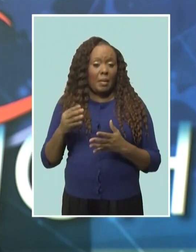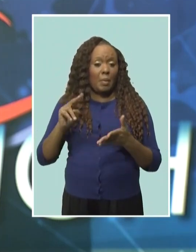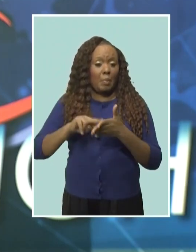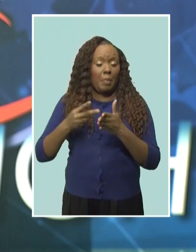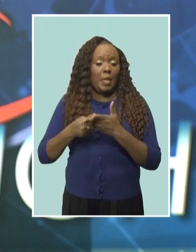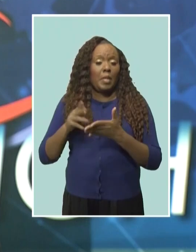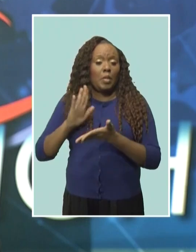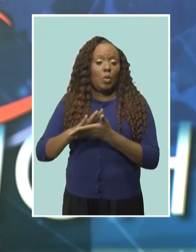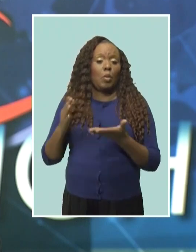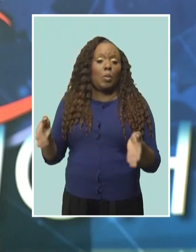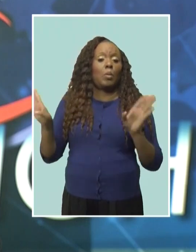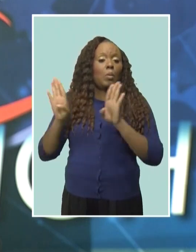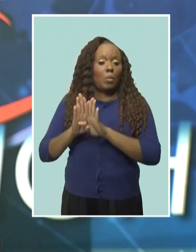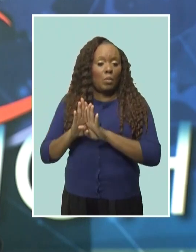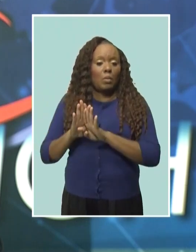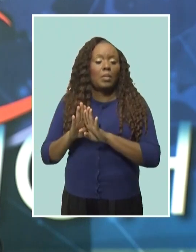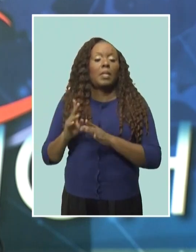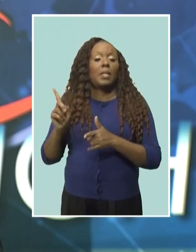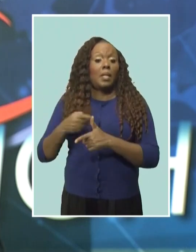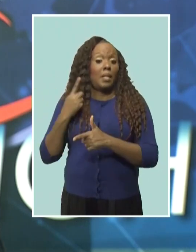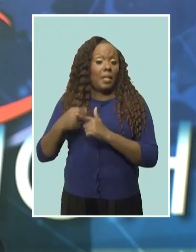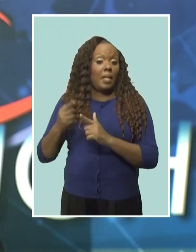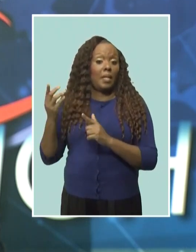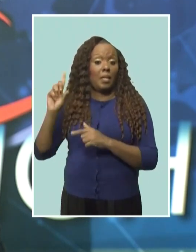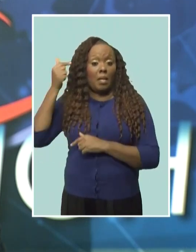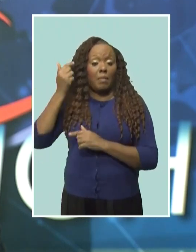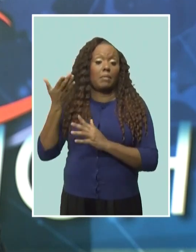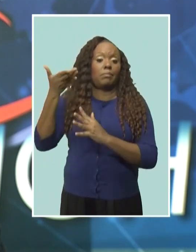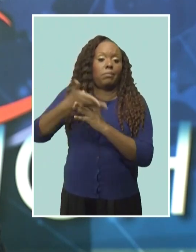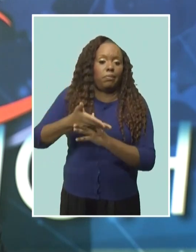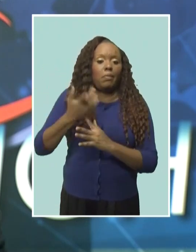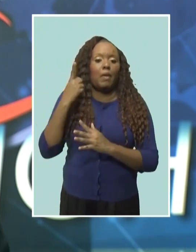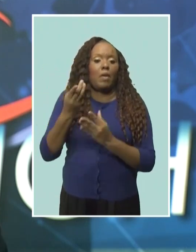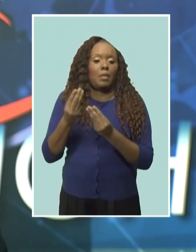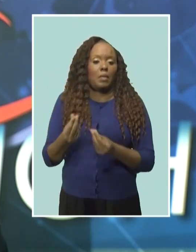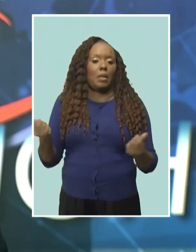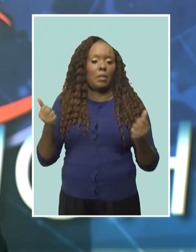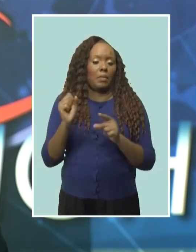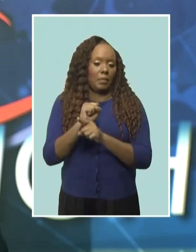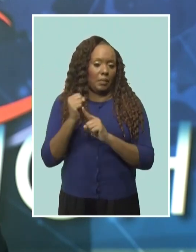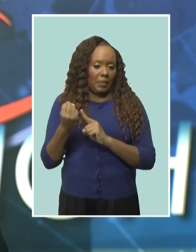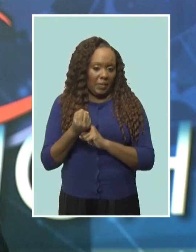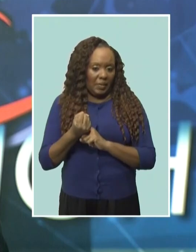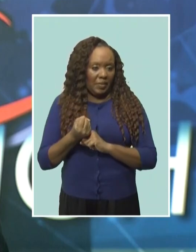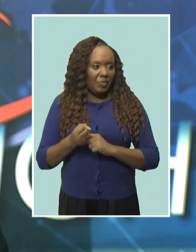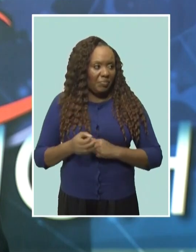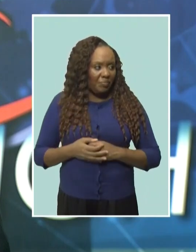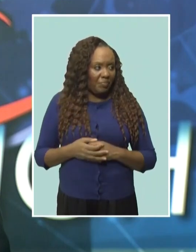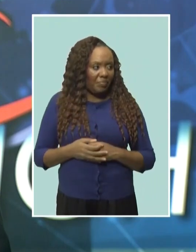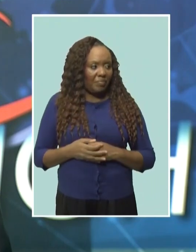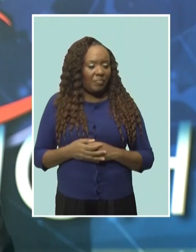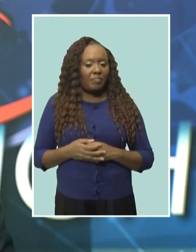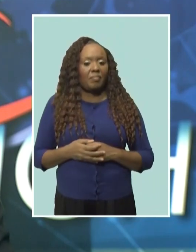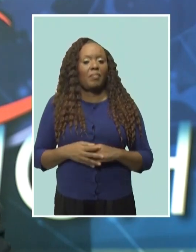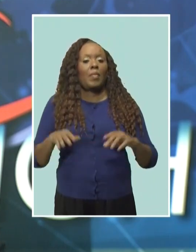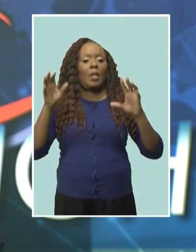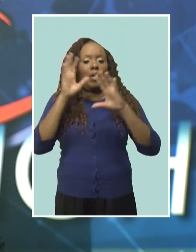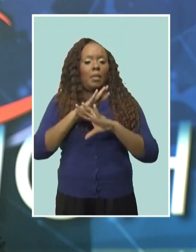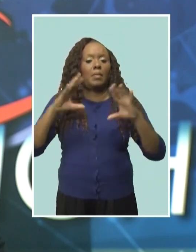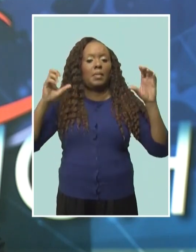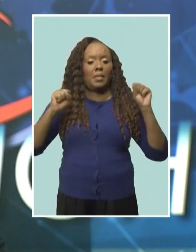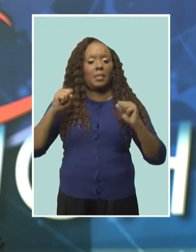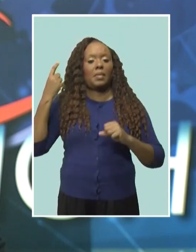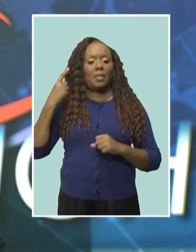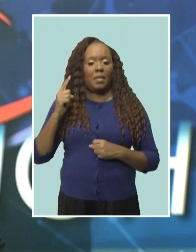in the eventual closure of the school before government stepped in to remedy the situation. President Emeritus